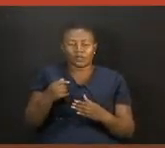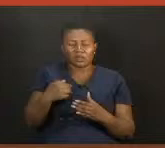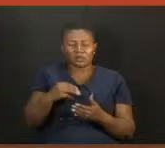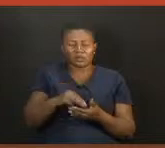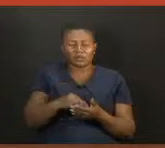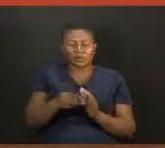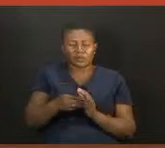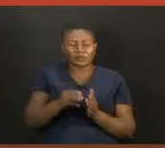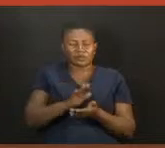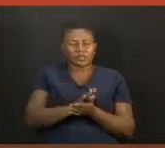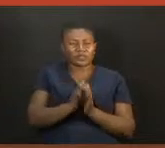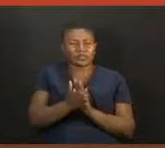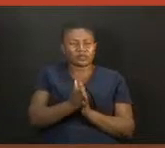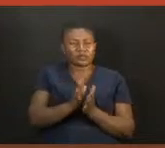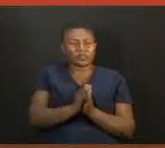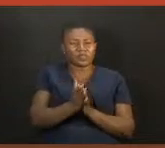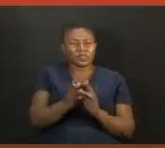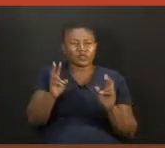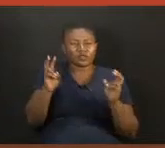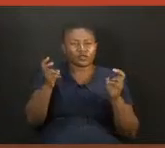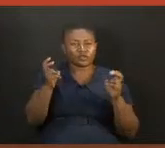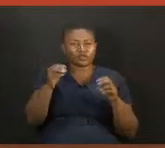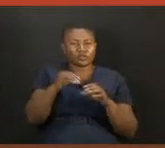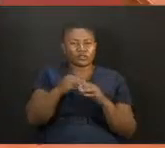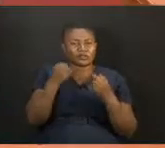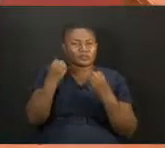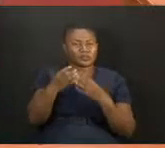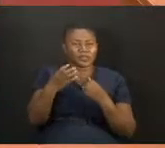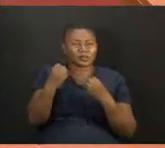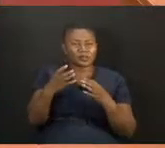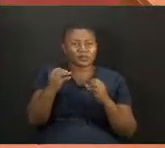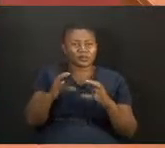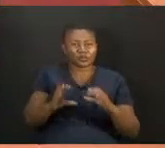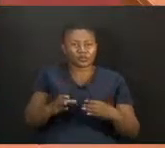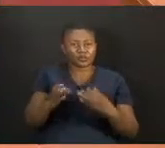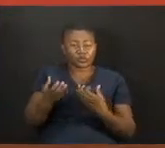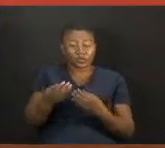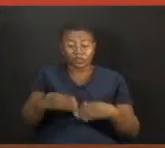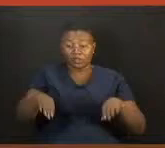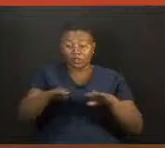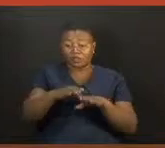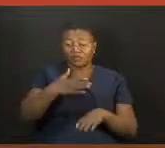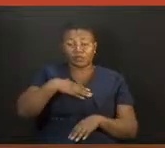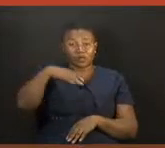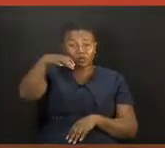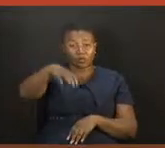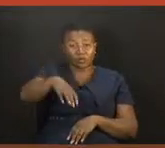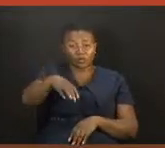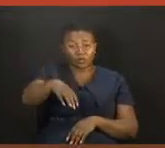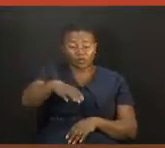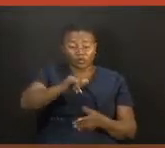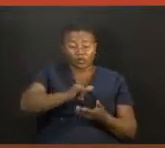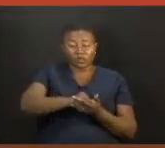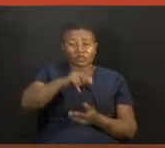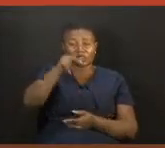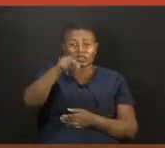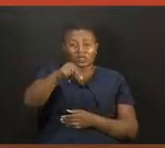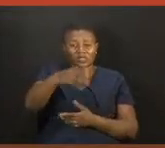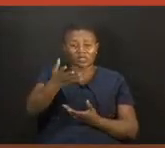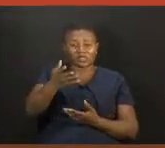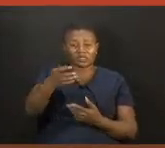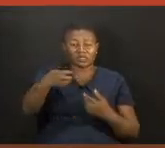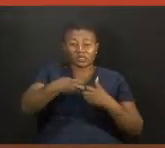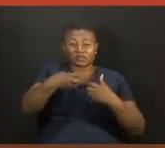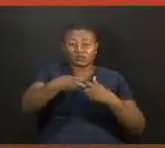an issue in so many communities. Even in my constituency, so many communities that needs electricity